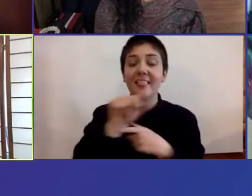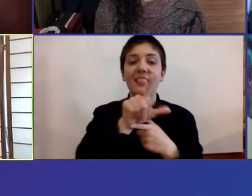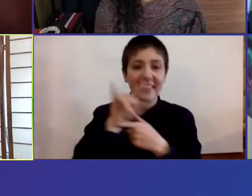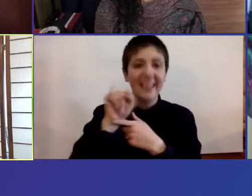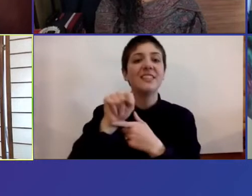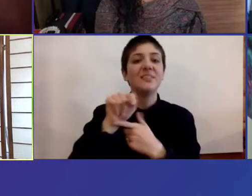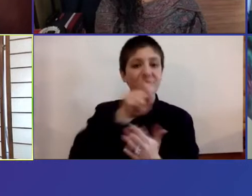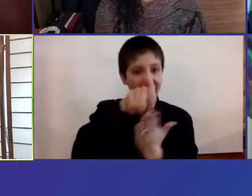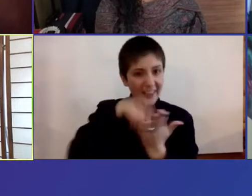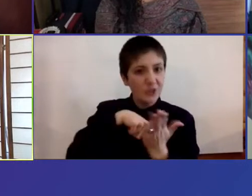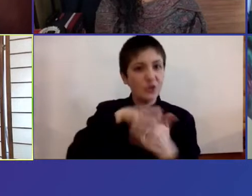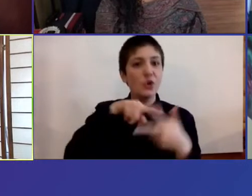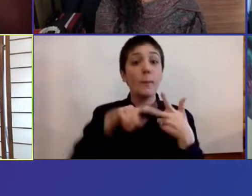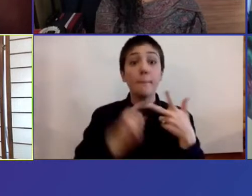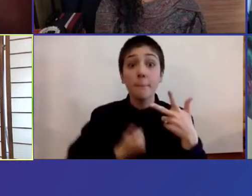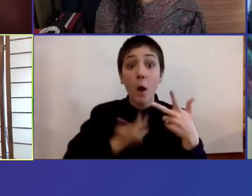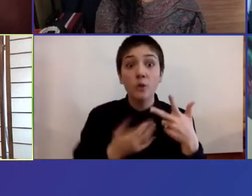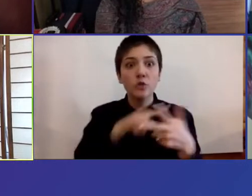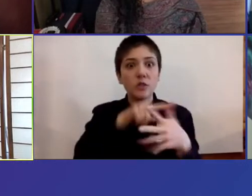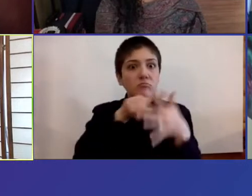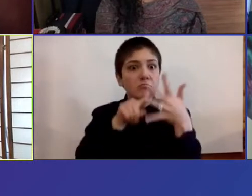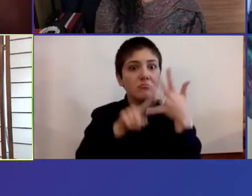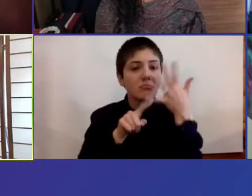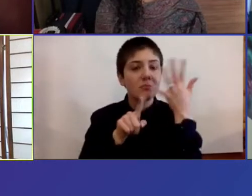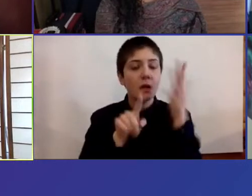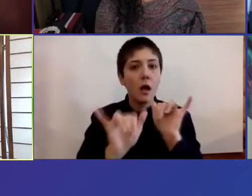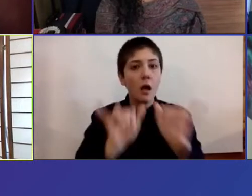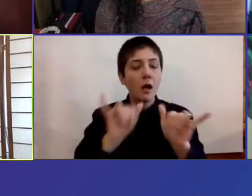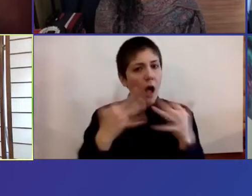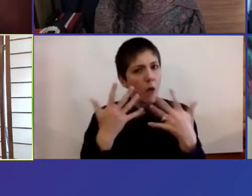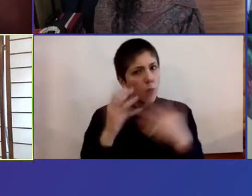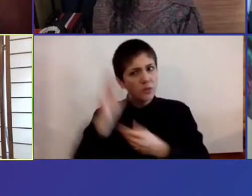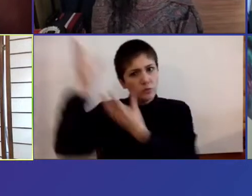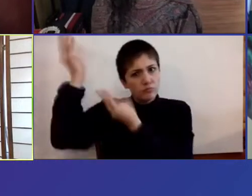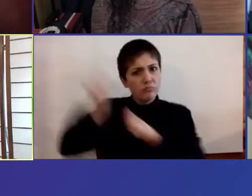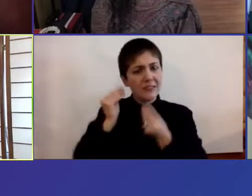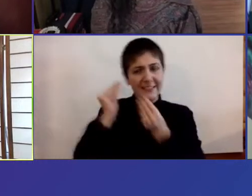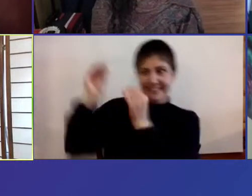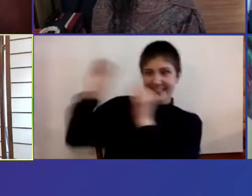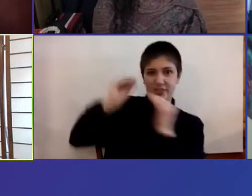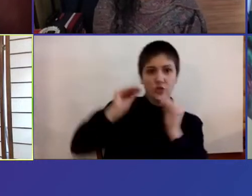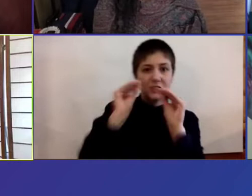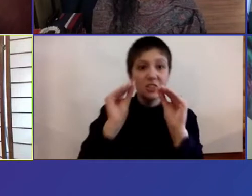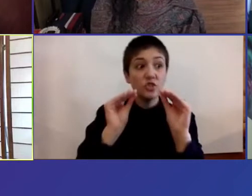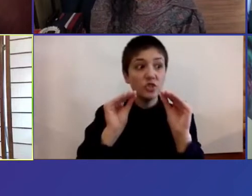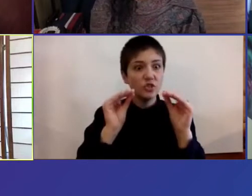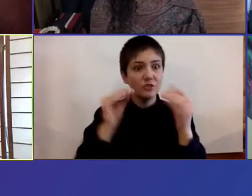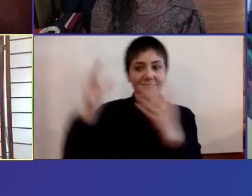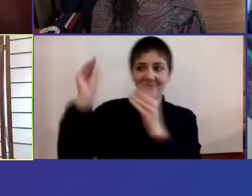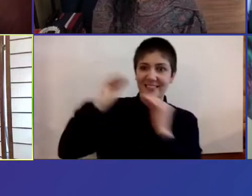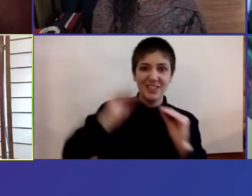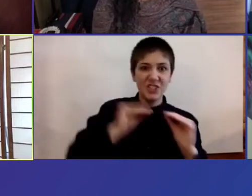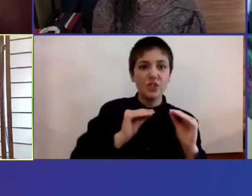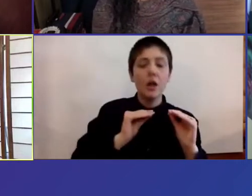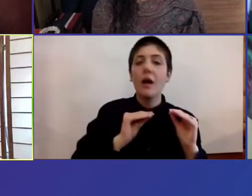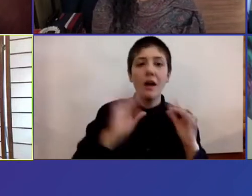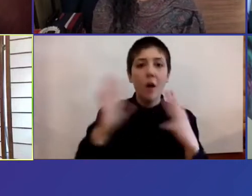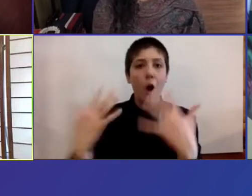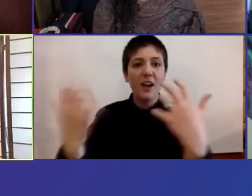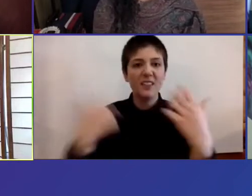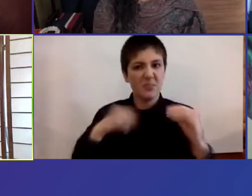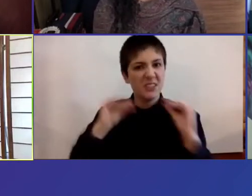than youngsters. I want you to understand, and then bring your own poetry, and something like, then we can do